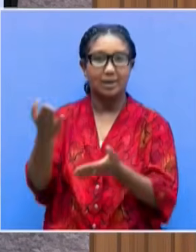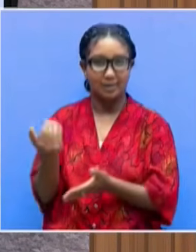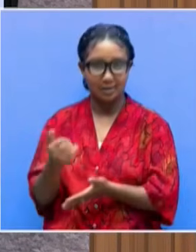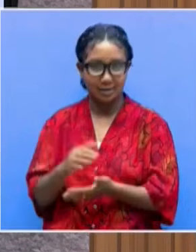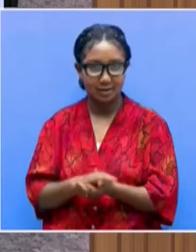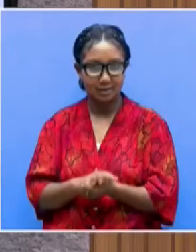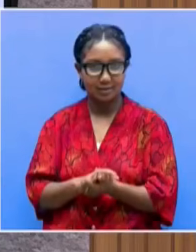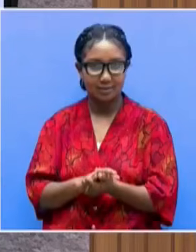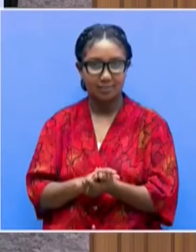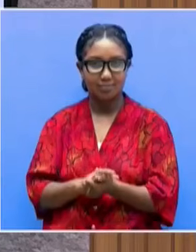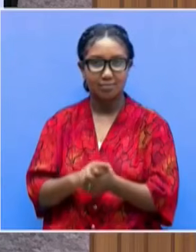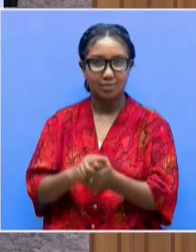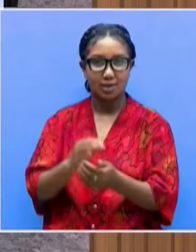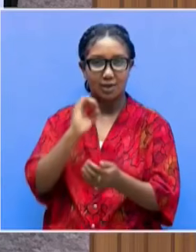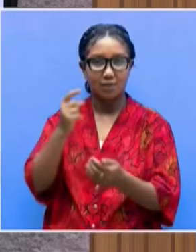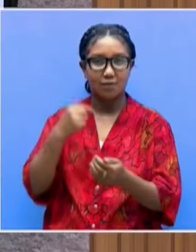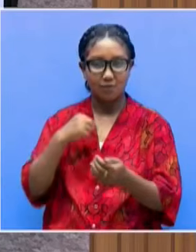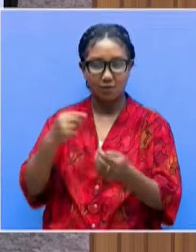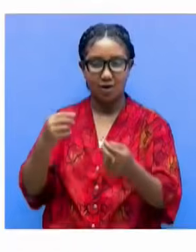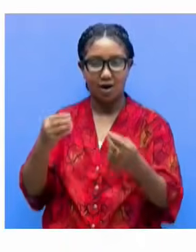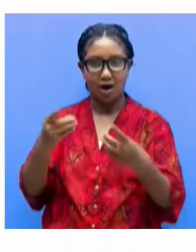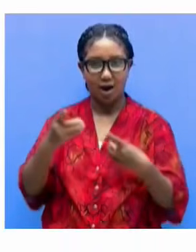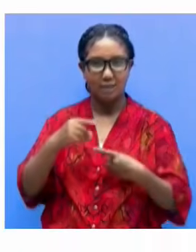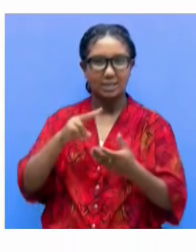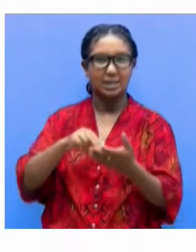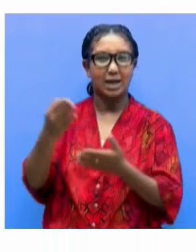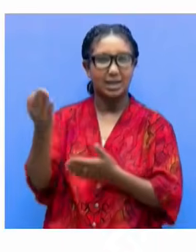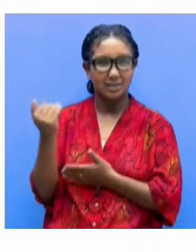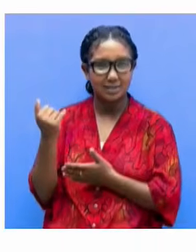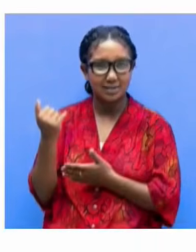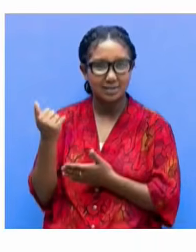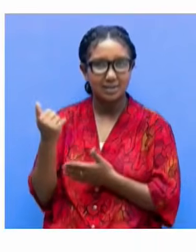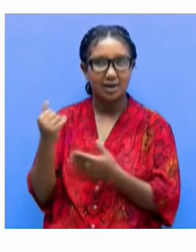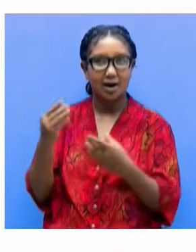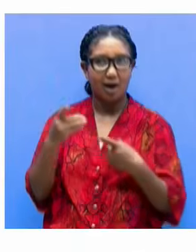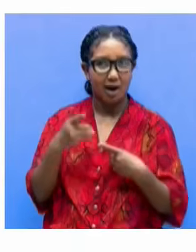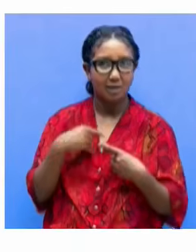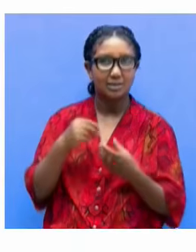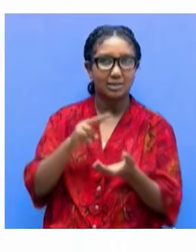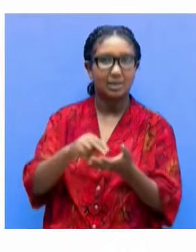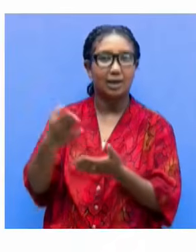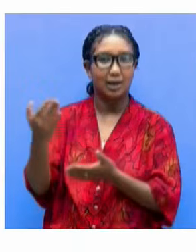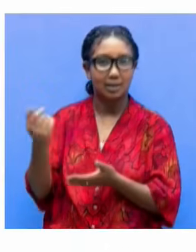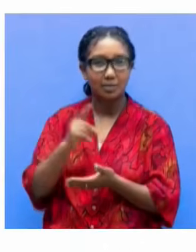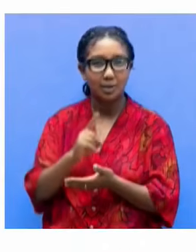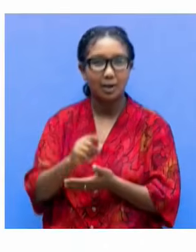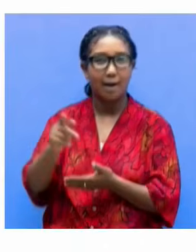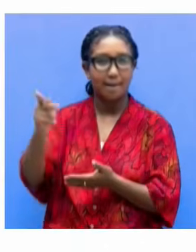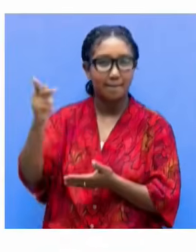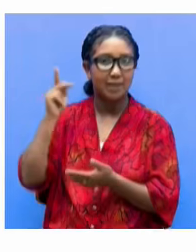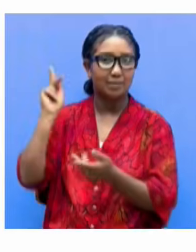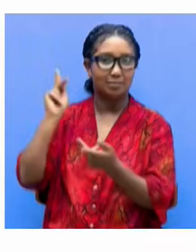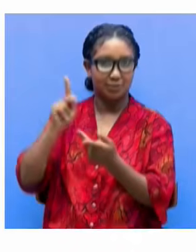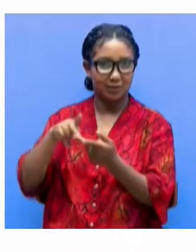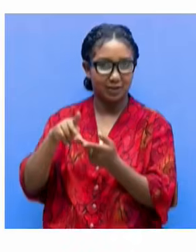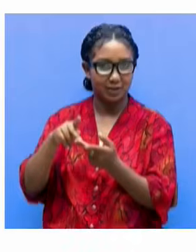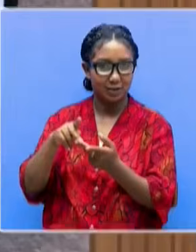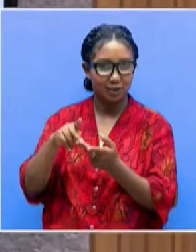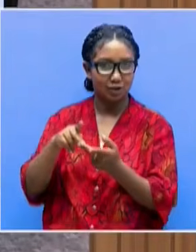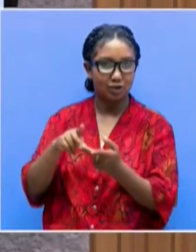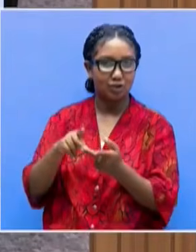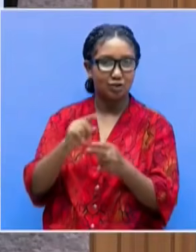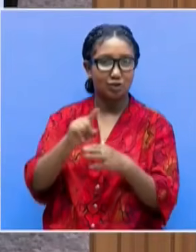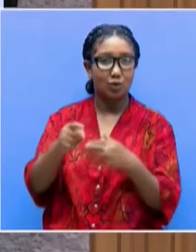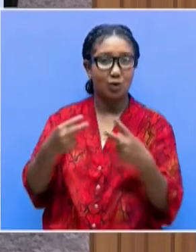right? If I had read, which is past perfect. So, when